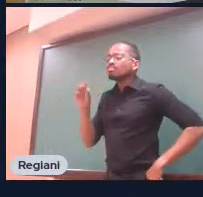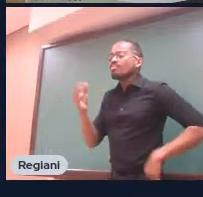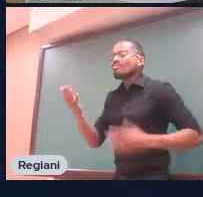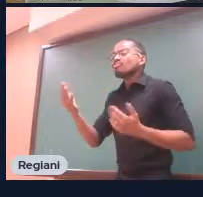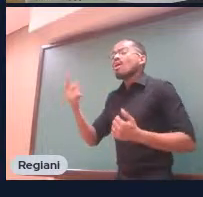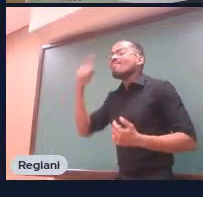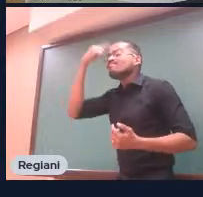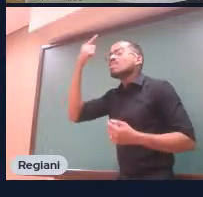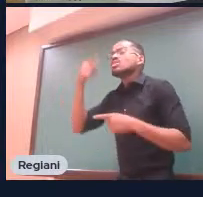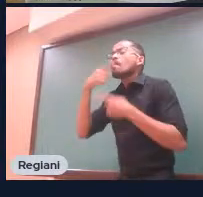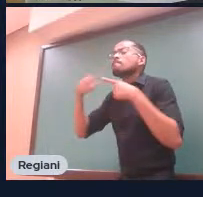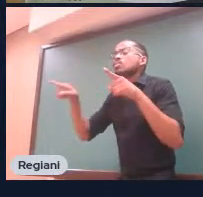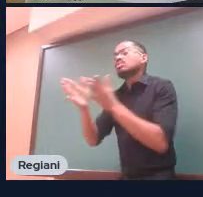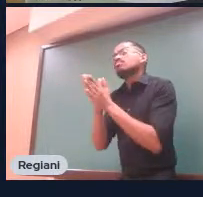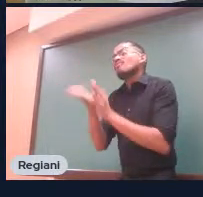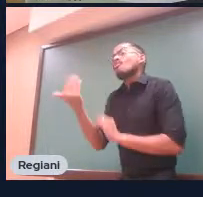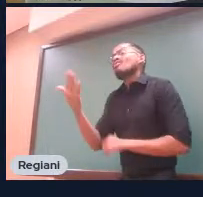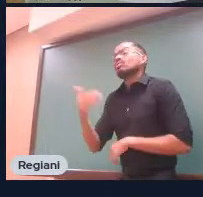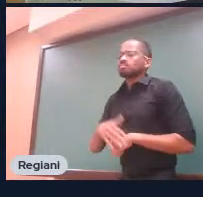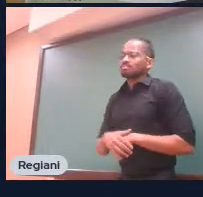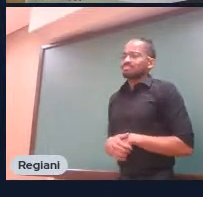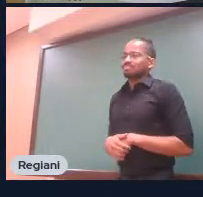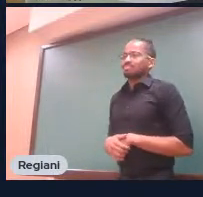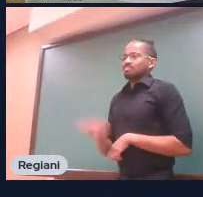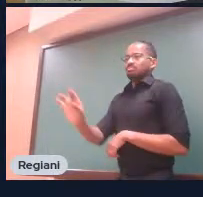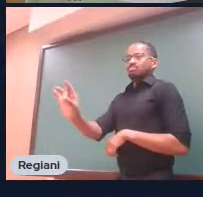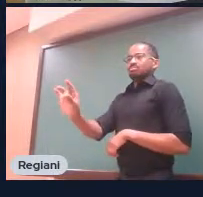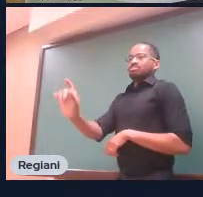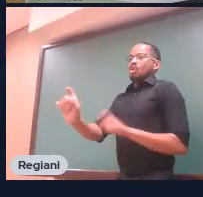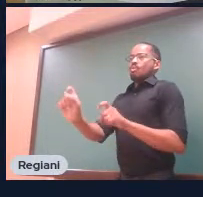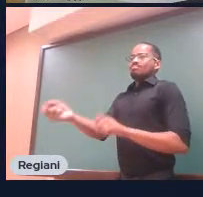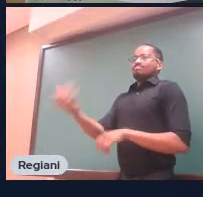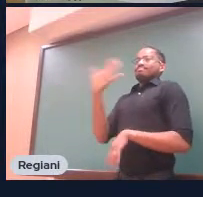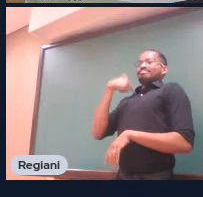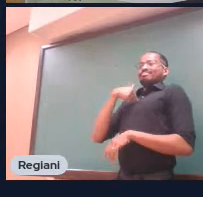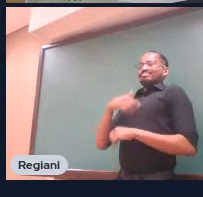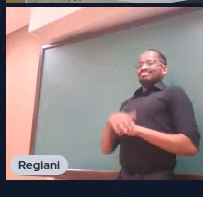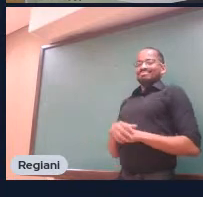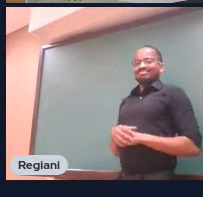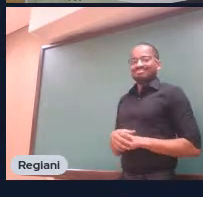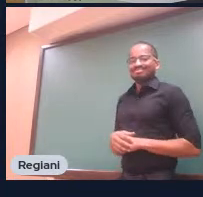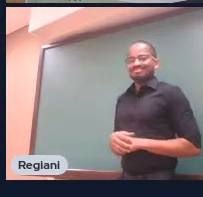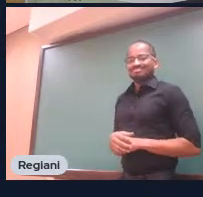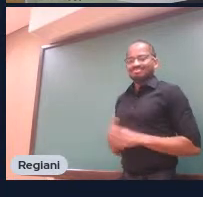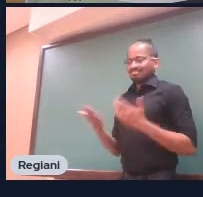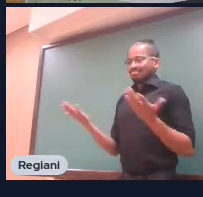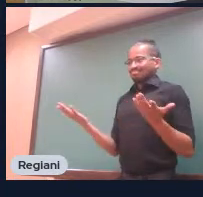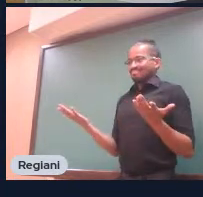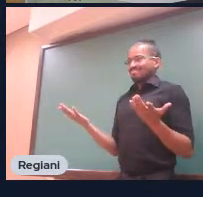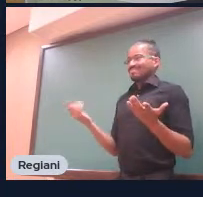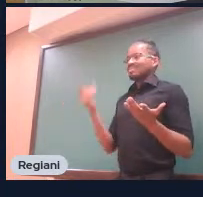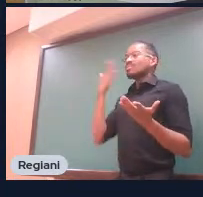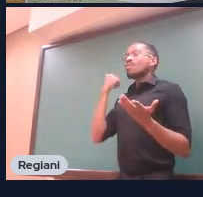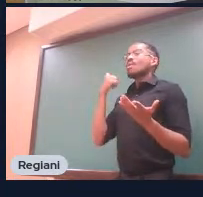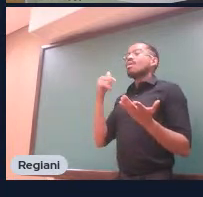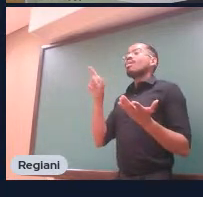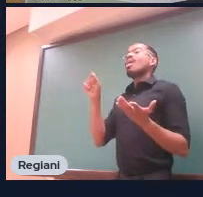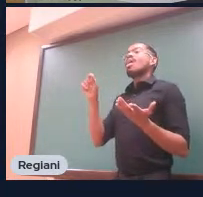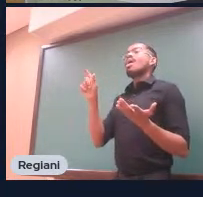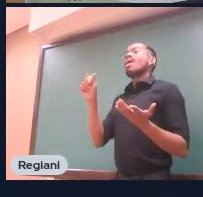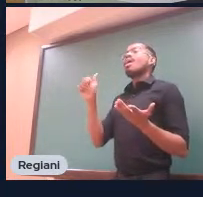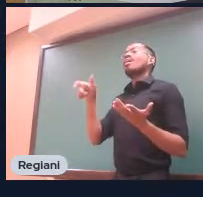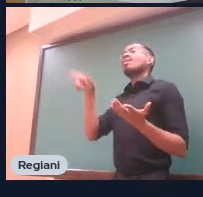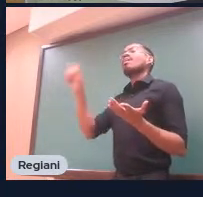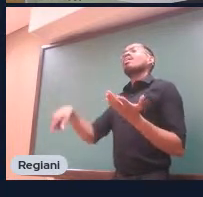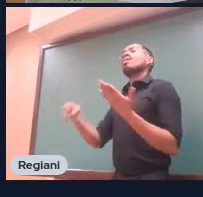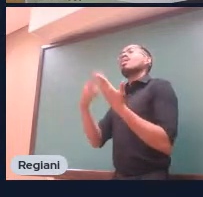and Reggiani's daughter, because we're looking for the author of the song, just pointed her